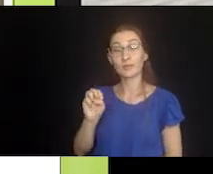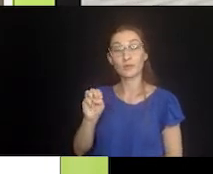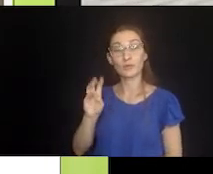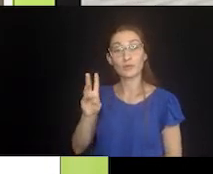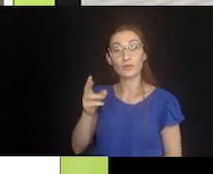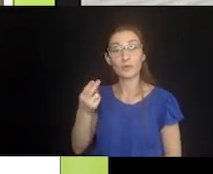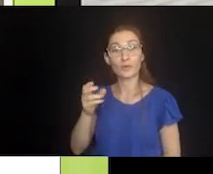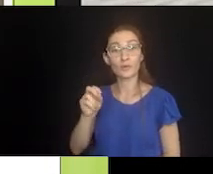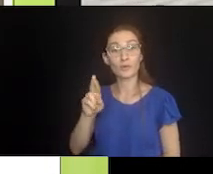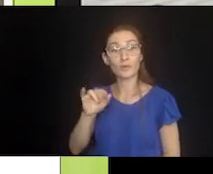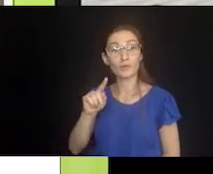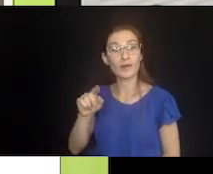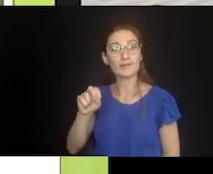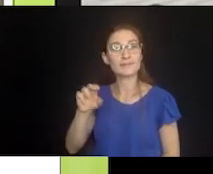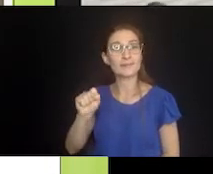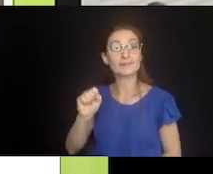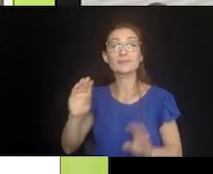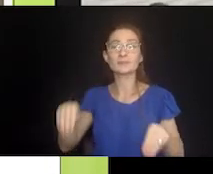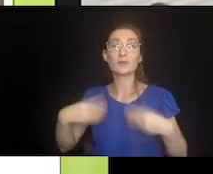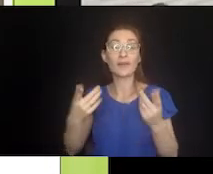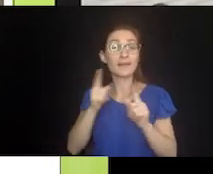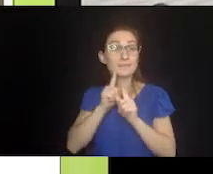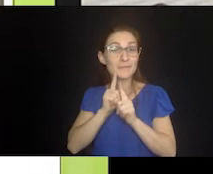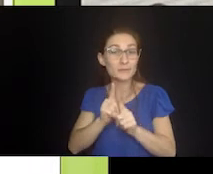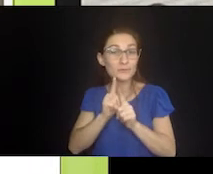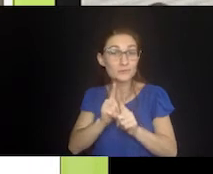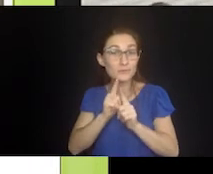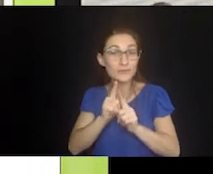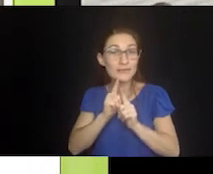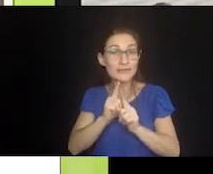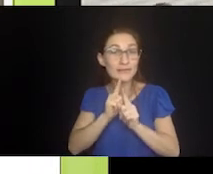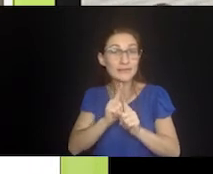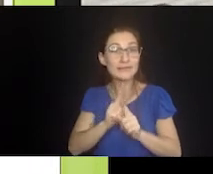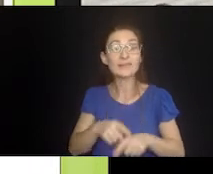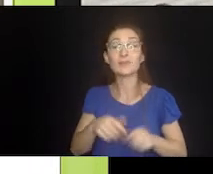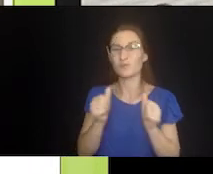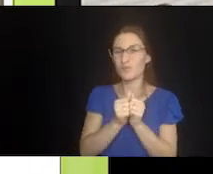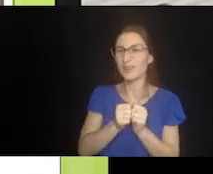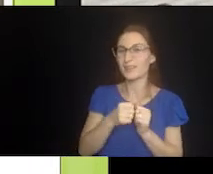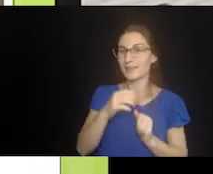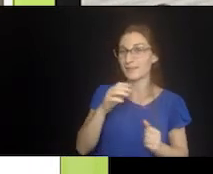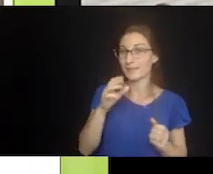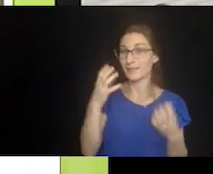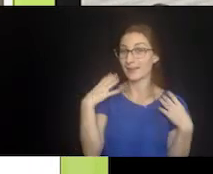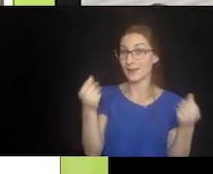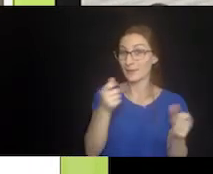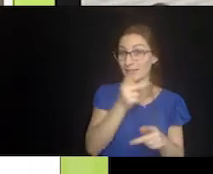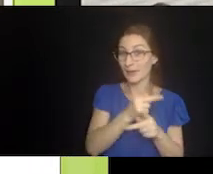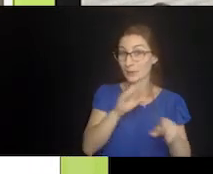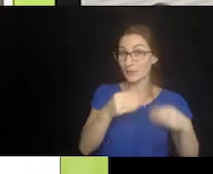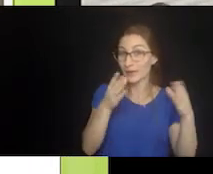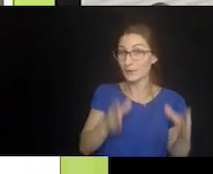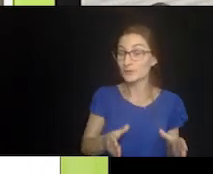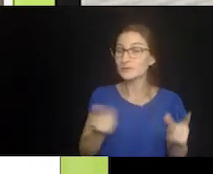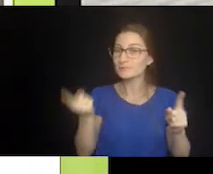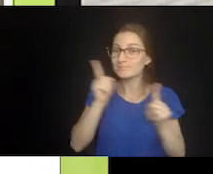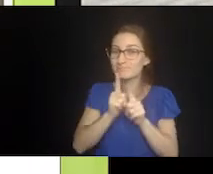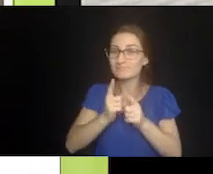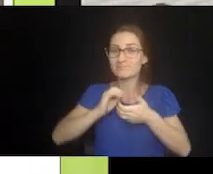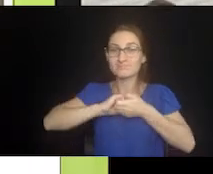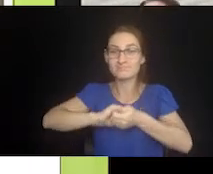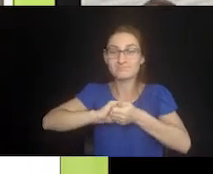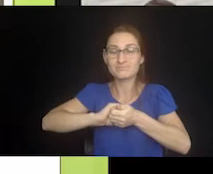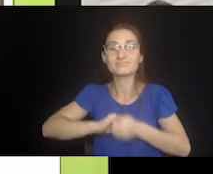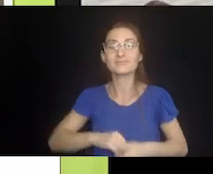we have New Horizons in Tampa. They do mentoring with healthcare providers and whatnot.